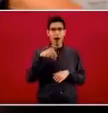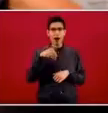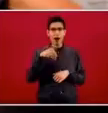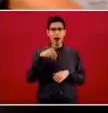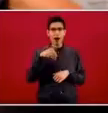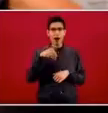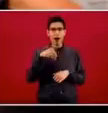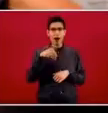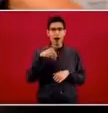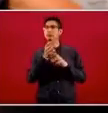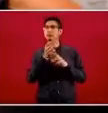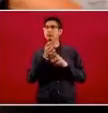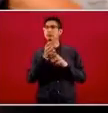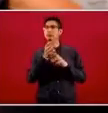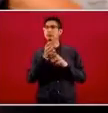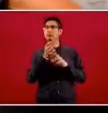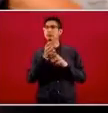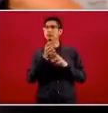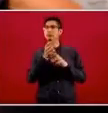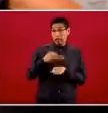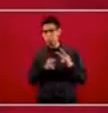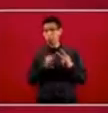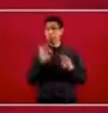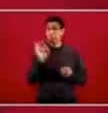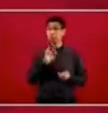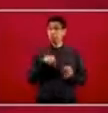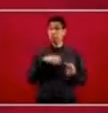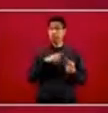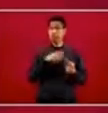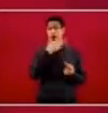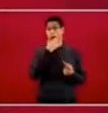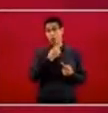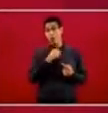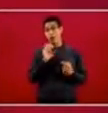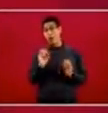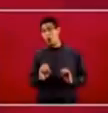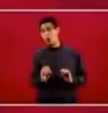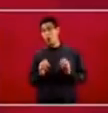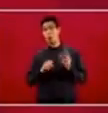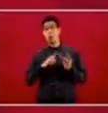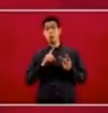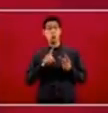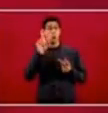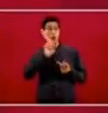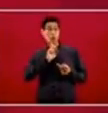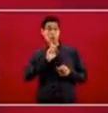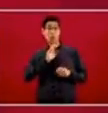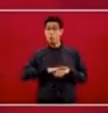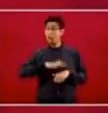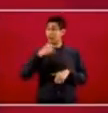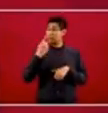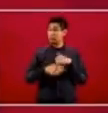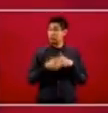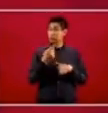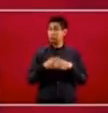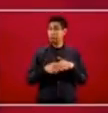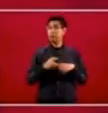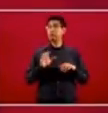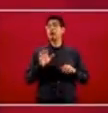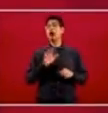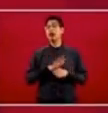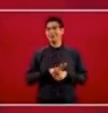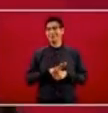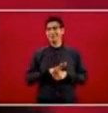been already created. Are you thinking in which one or the other sex have differences in their risk